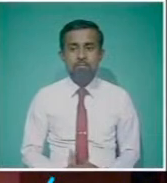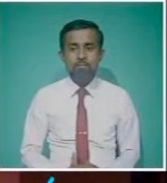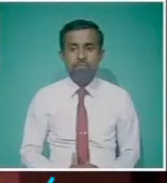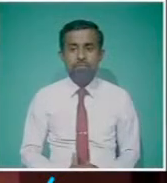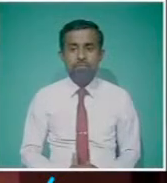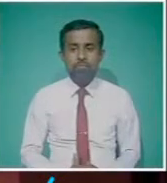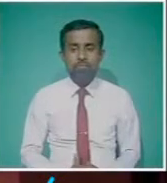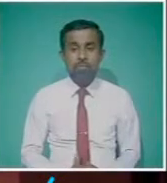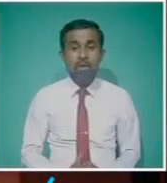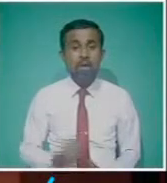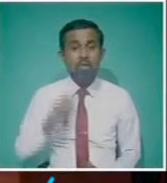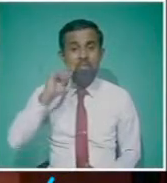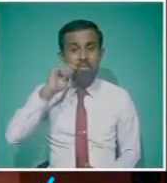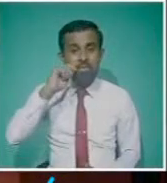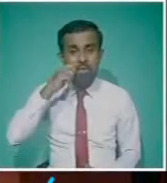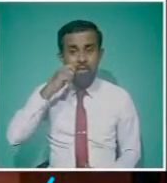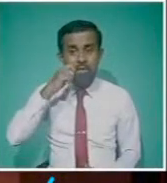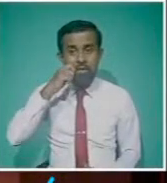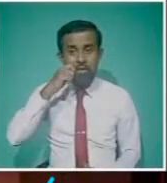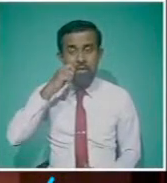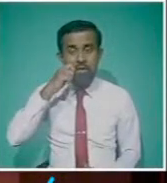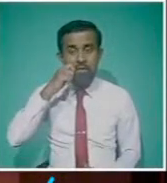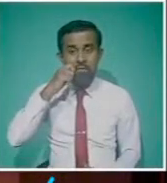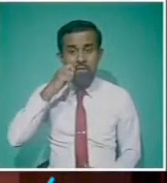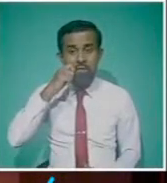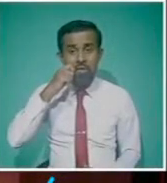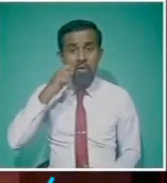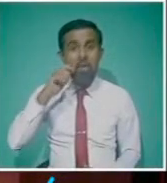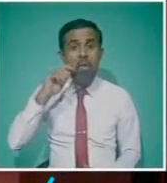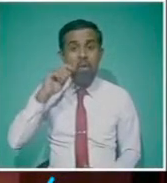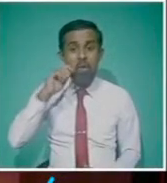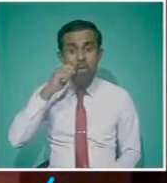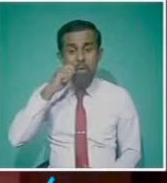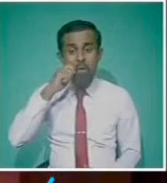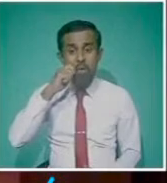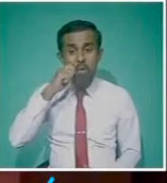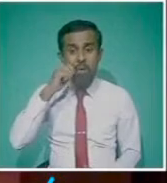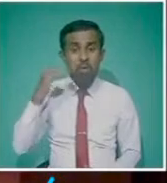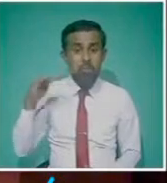had with his subjects, the love and the adoration